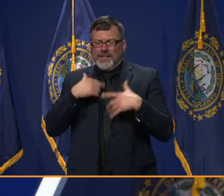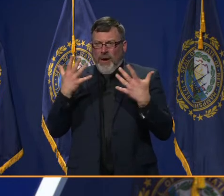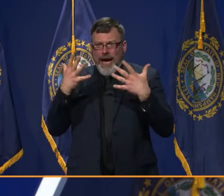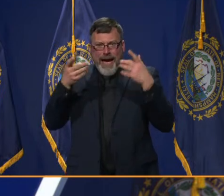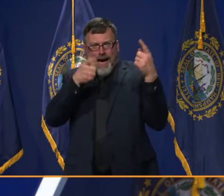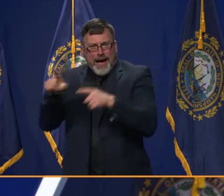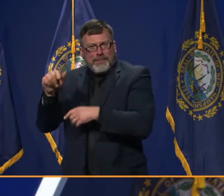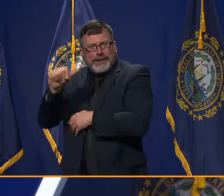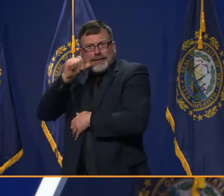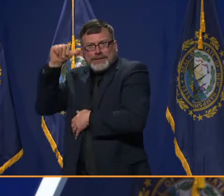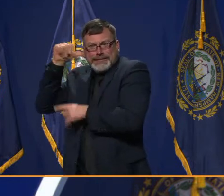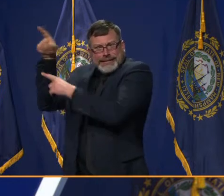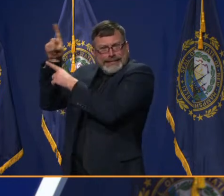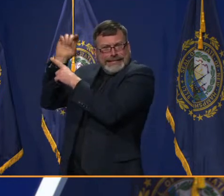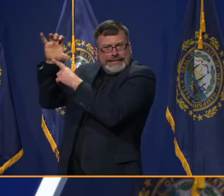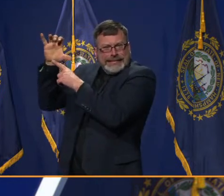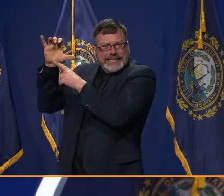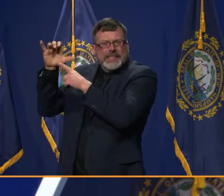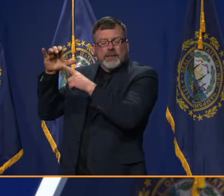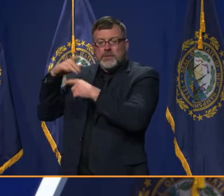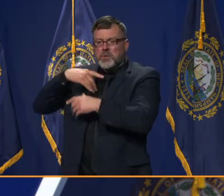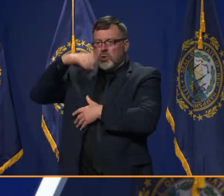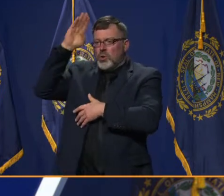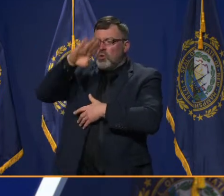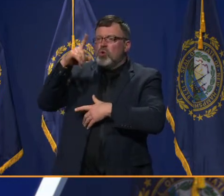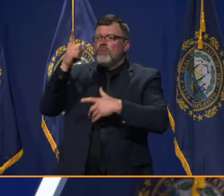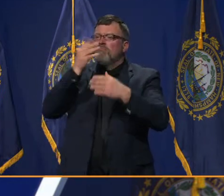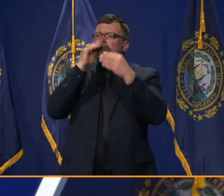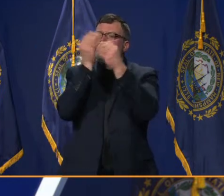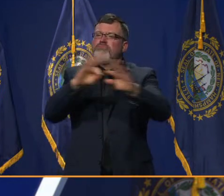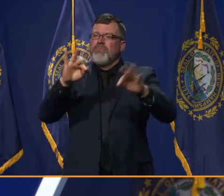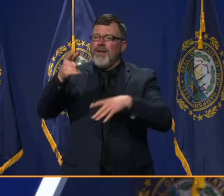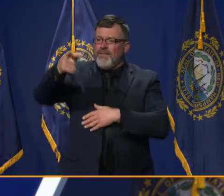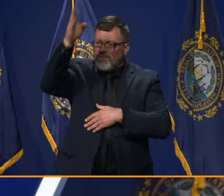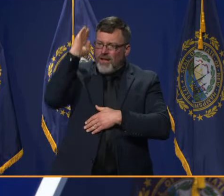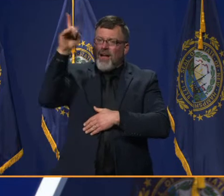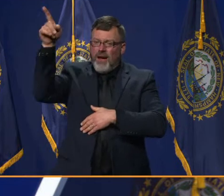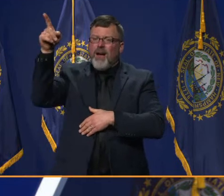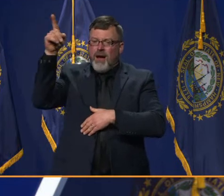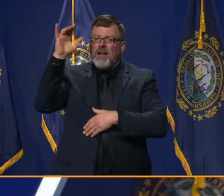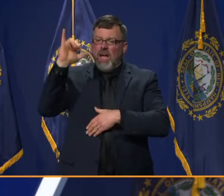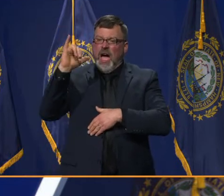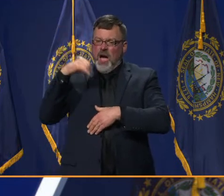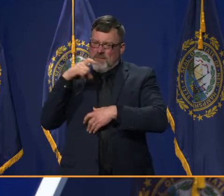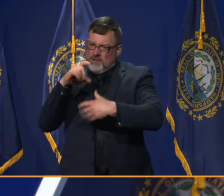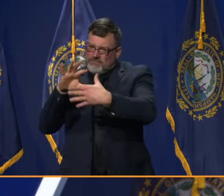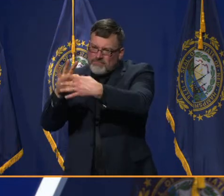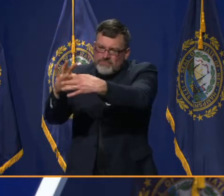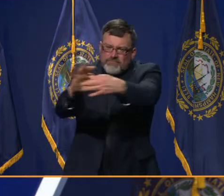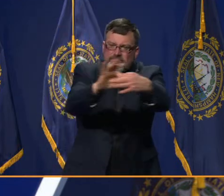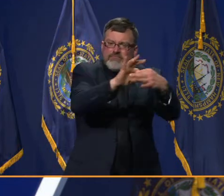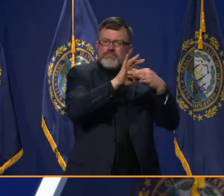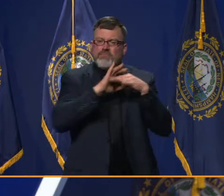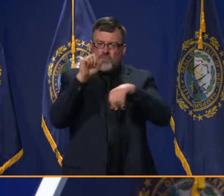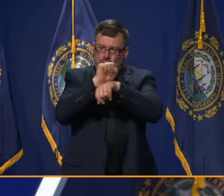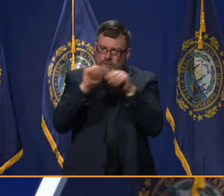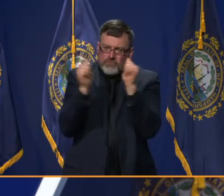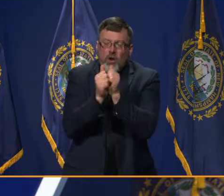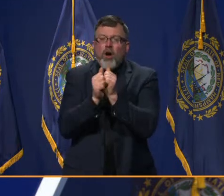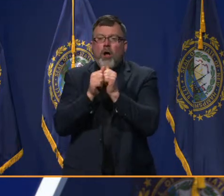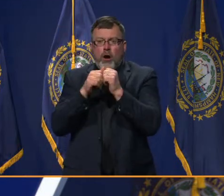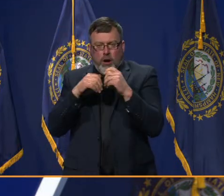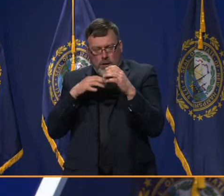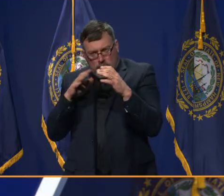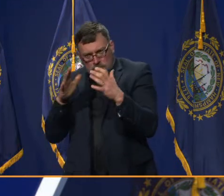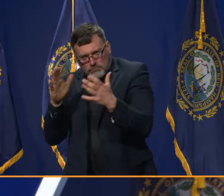yesterday, I know that it's going to take, frankly, the grace of God and all of us working together to bring about the changes I believe we all